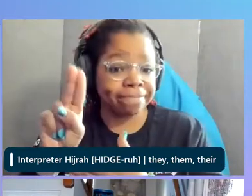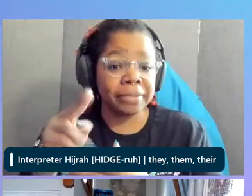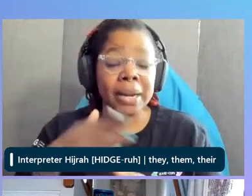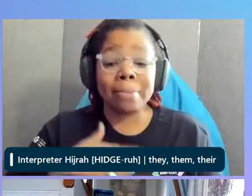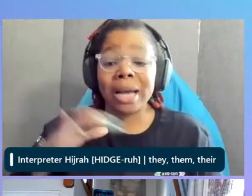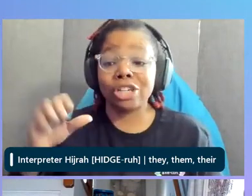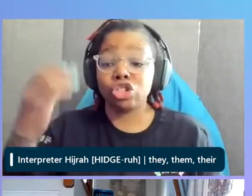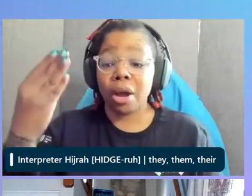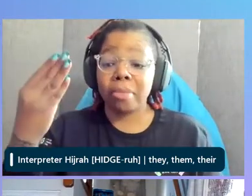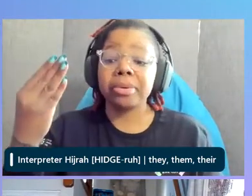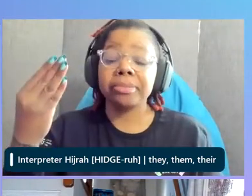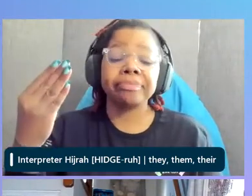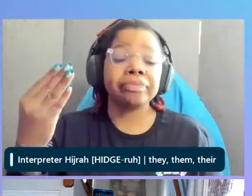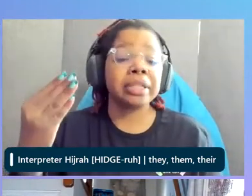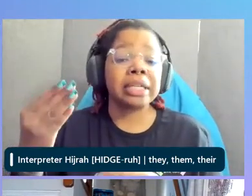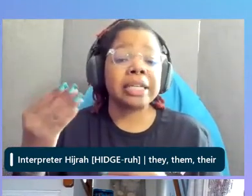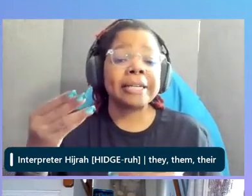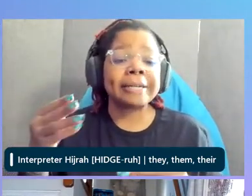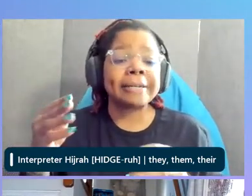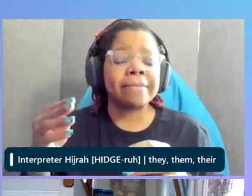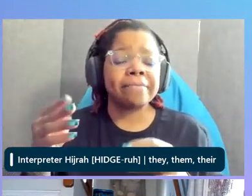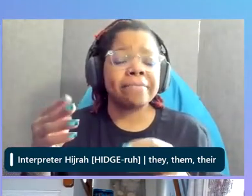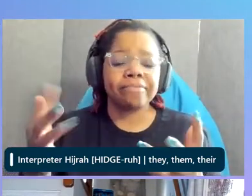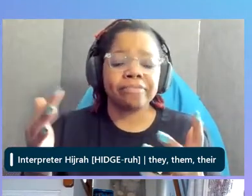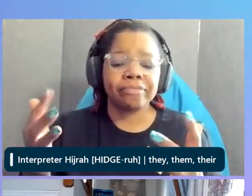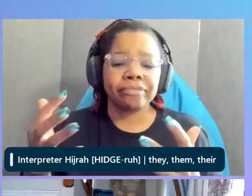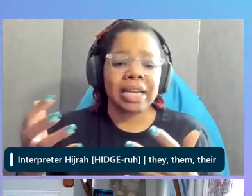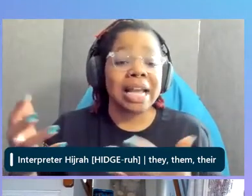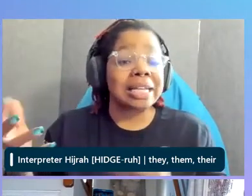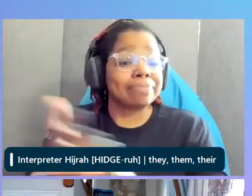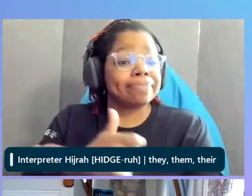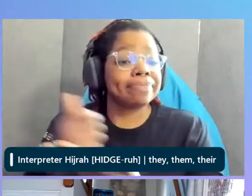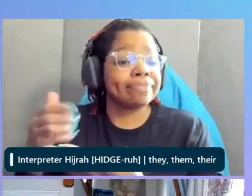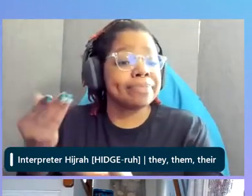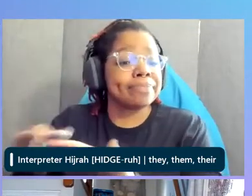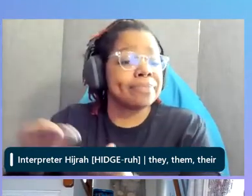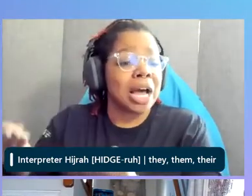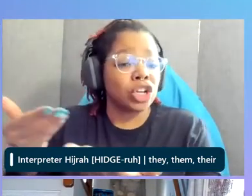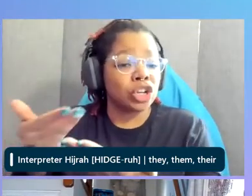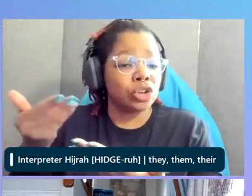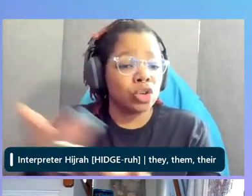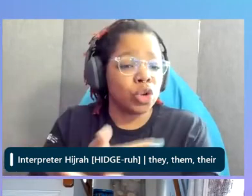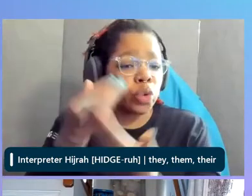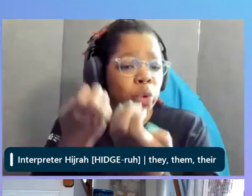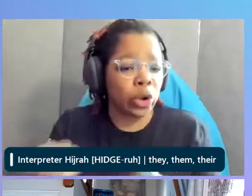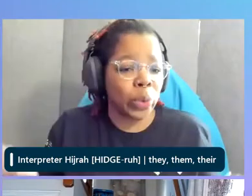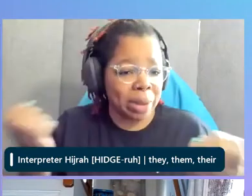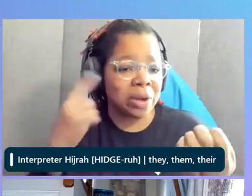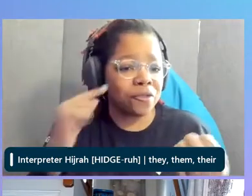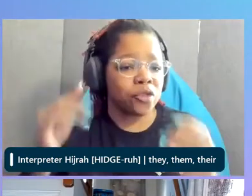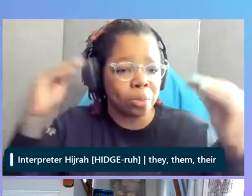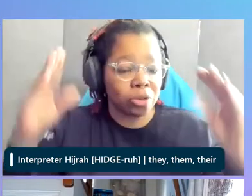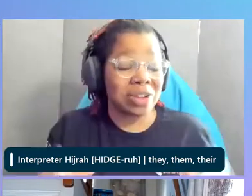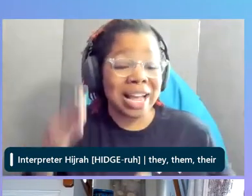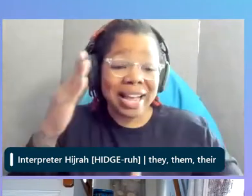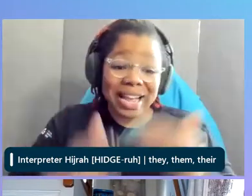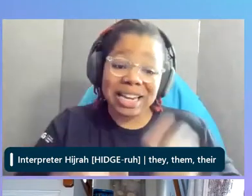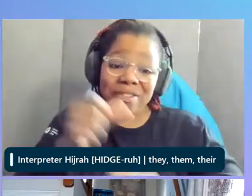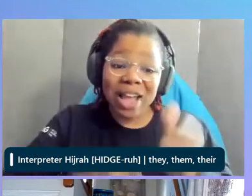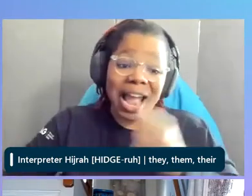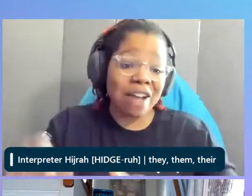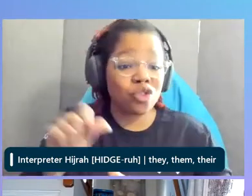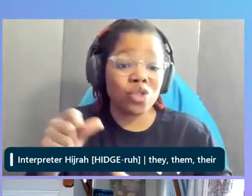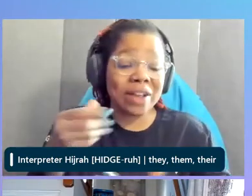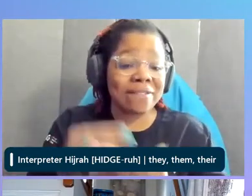job was to procure new equipment, right, for the professors. So at the end of every fiscal year, like